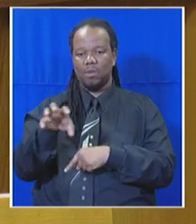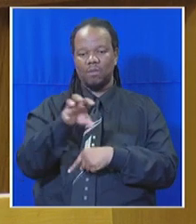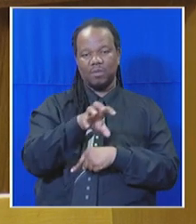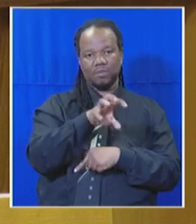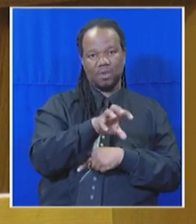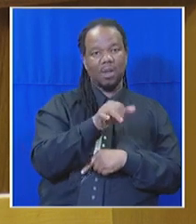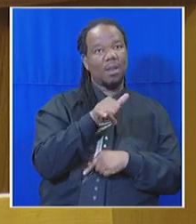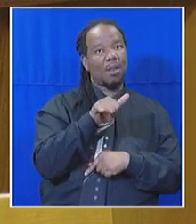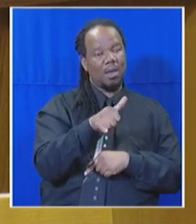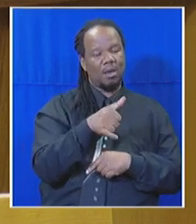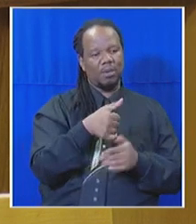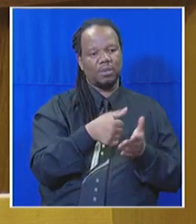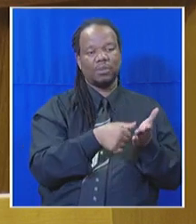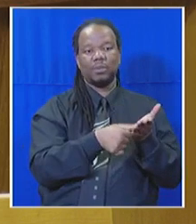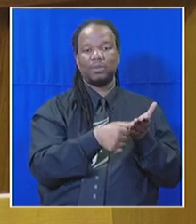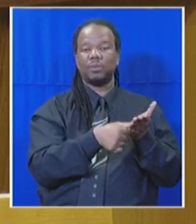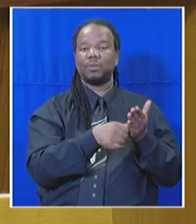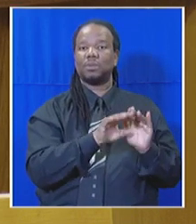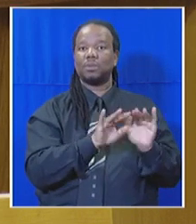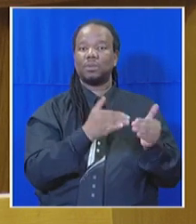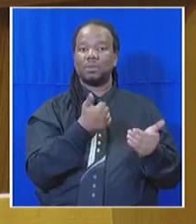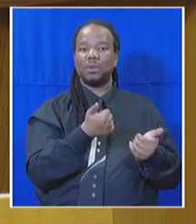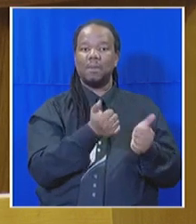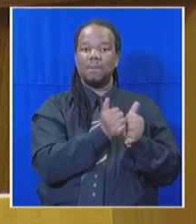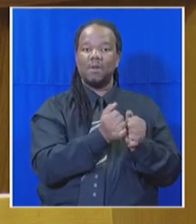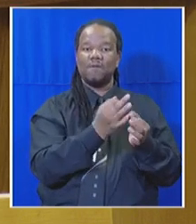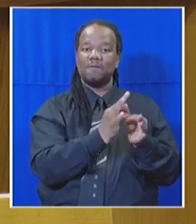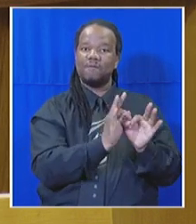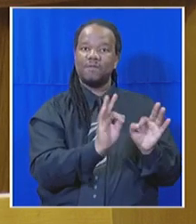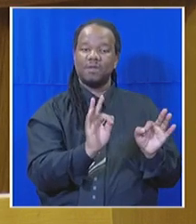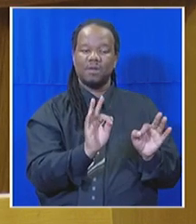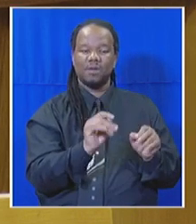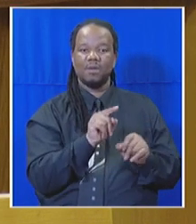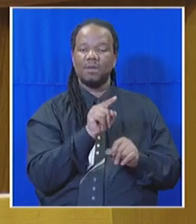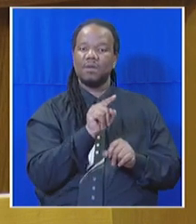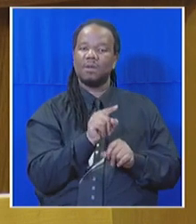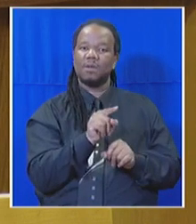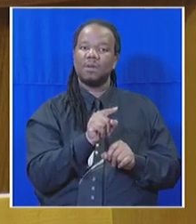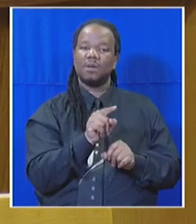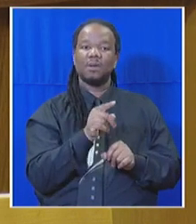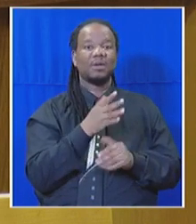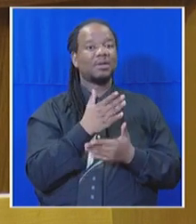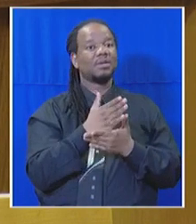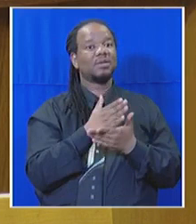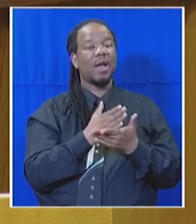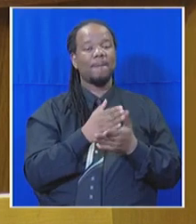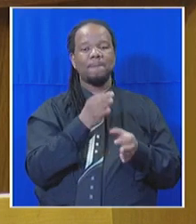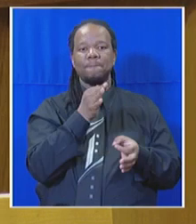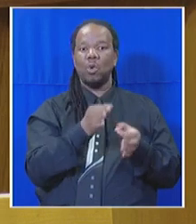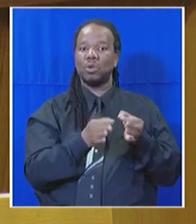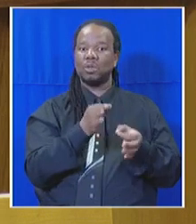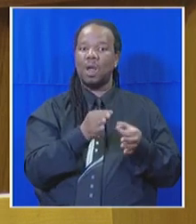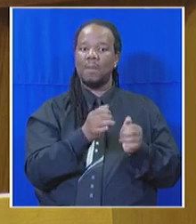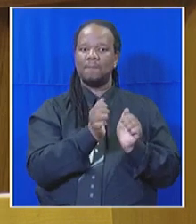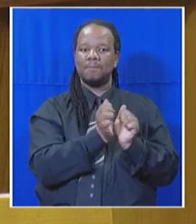release of political prisoners, some of whom have been languishing in our jails for nearly